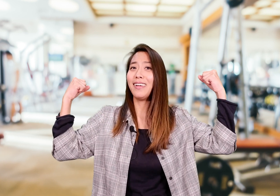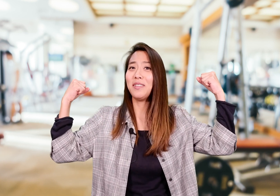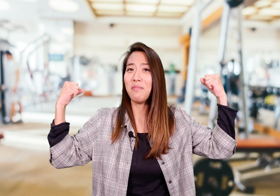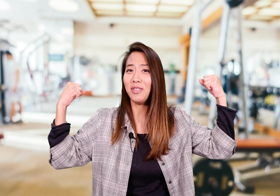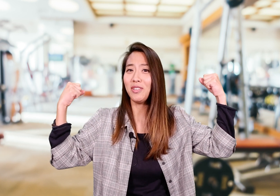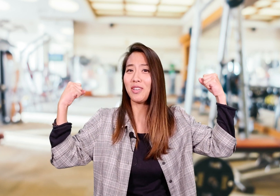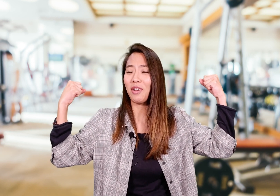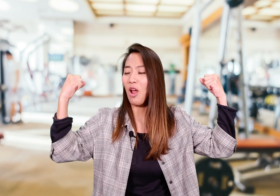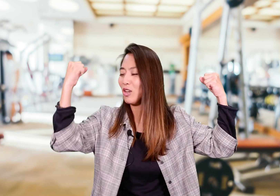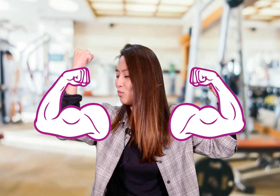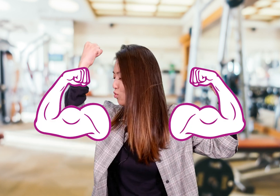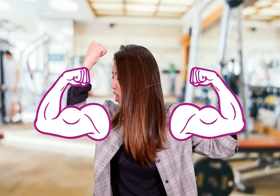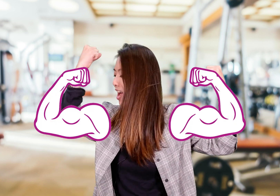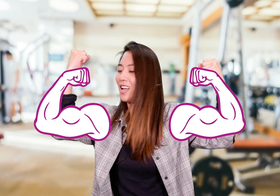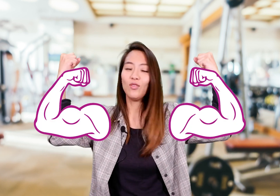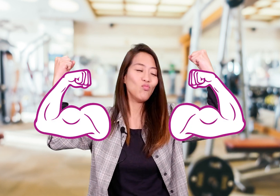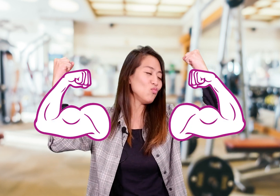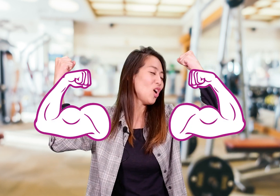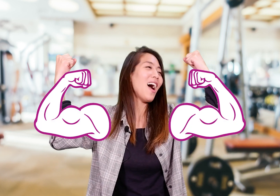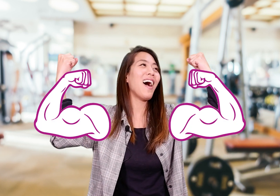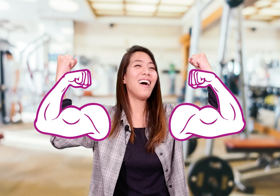strong. I got some muscles here.